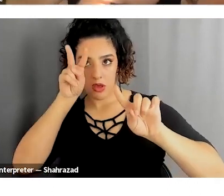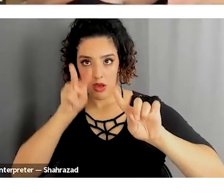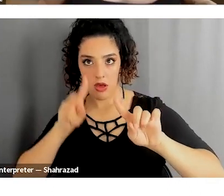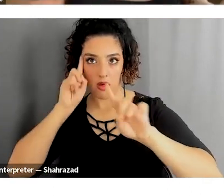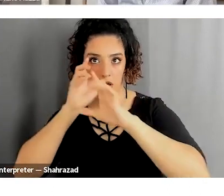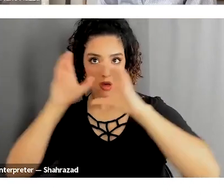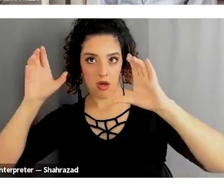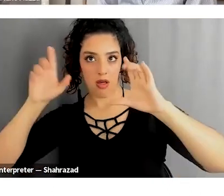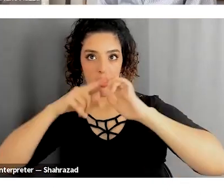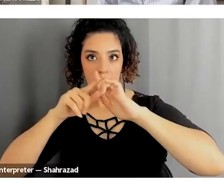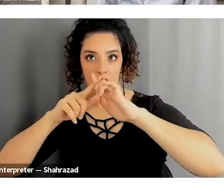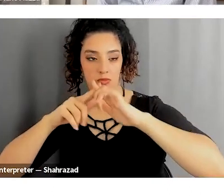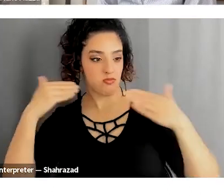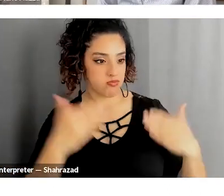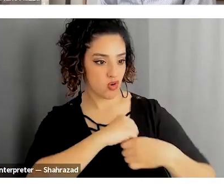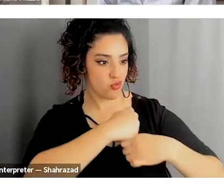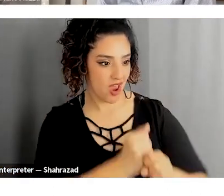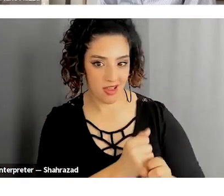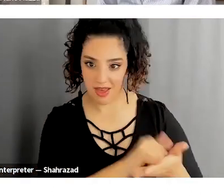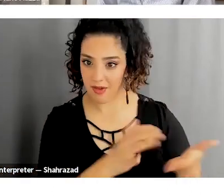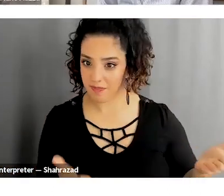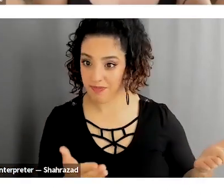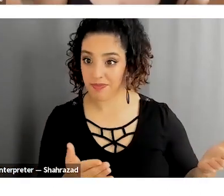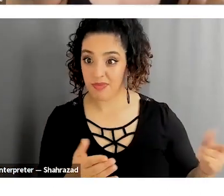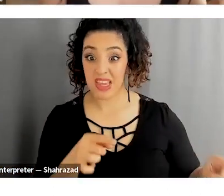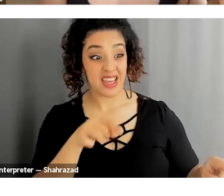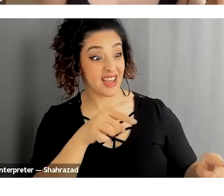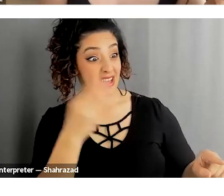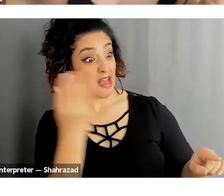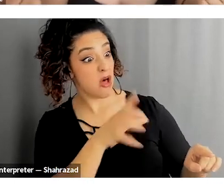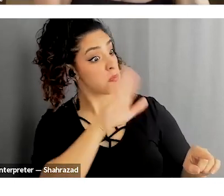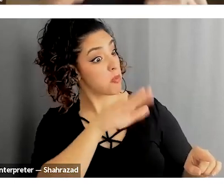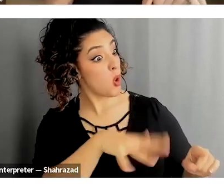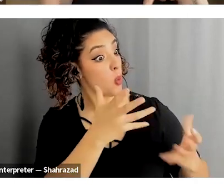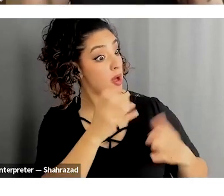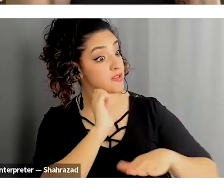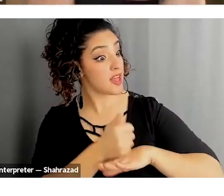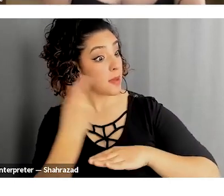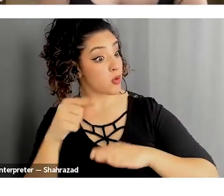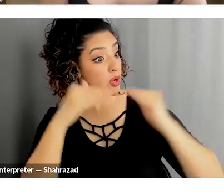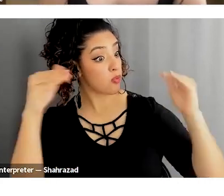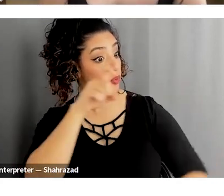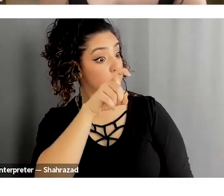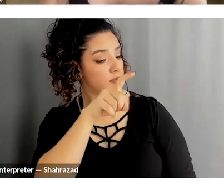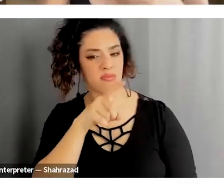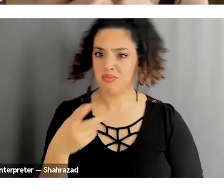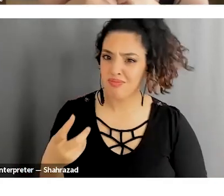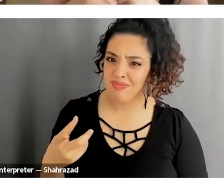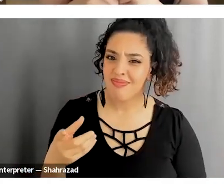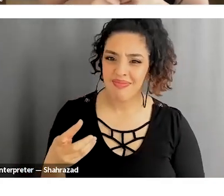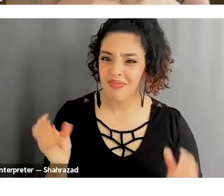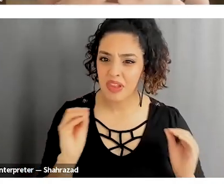it. Like no one told her, hey, you want to do a green roof? No one told her that. In fact, because of her studies